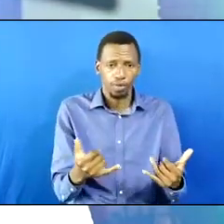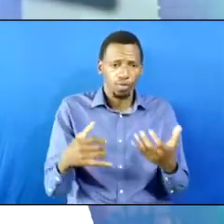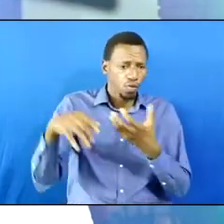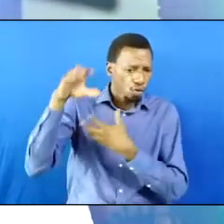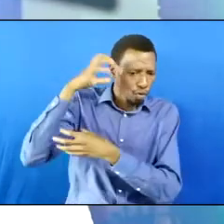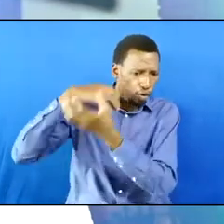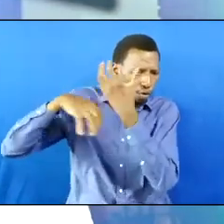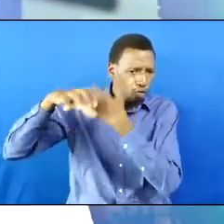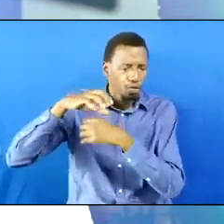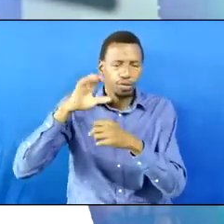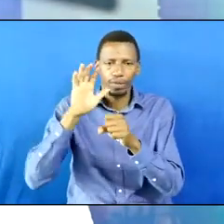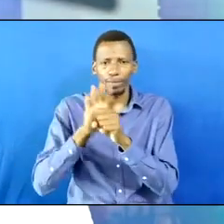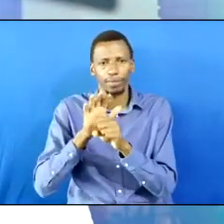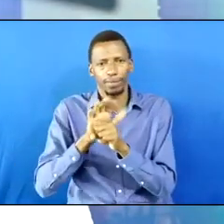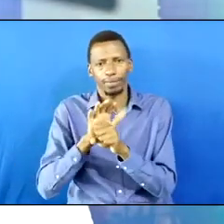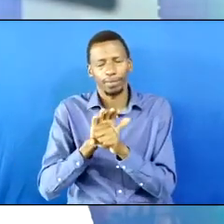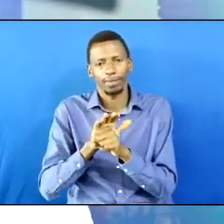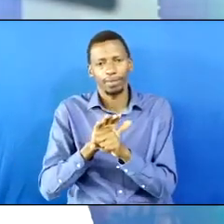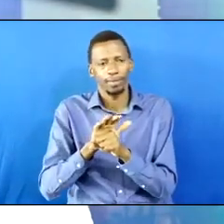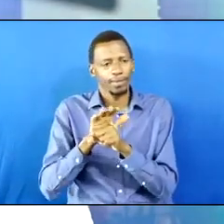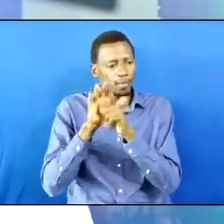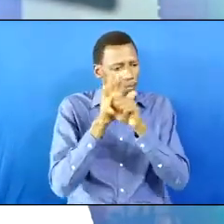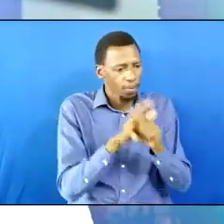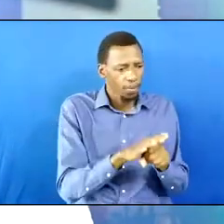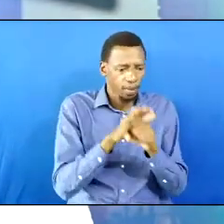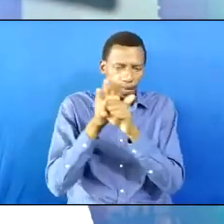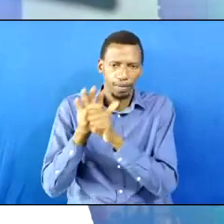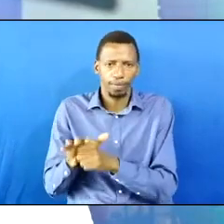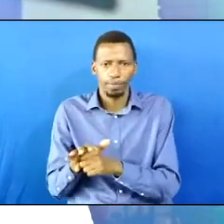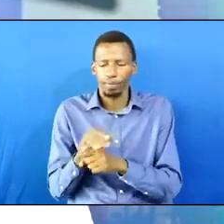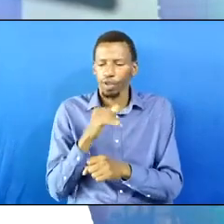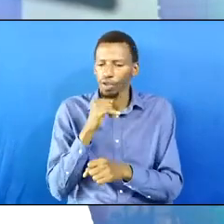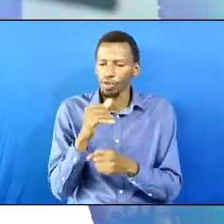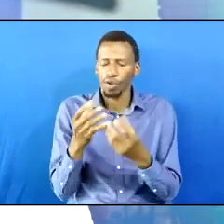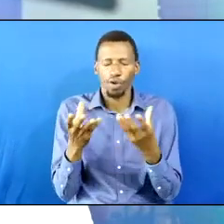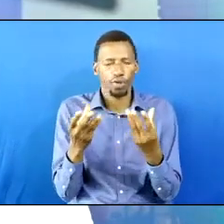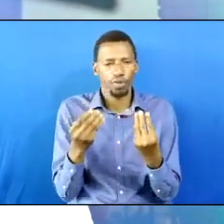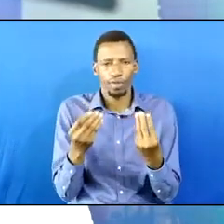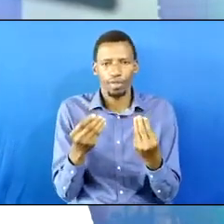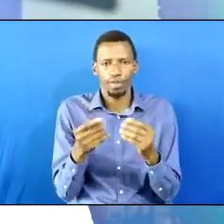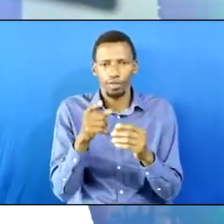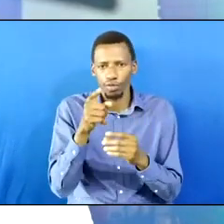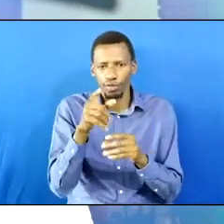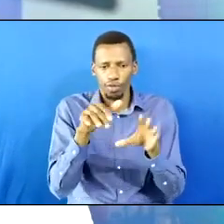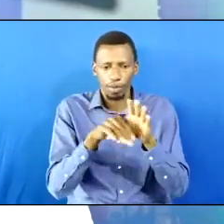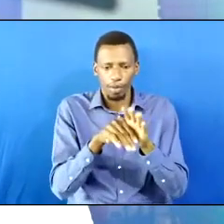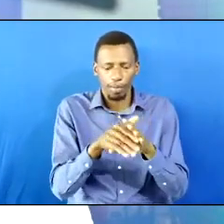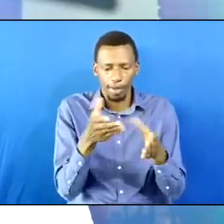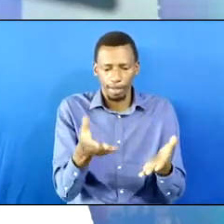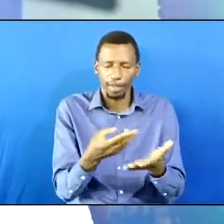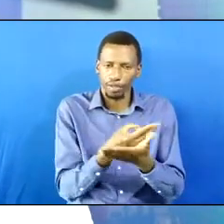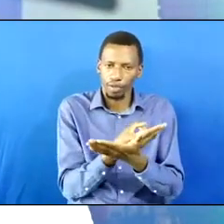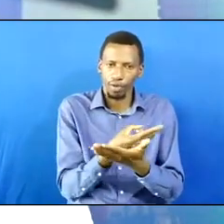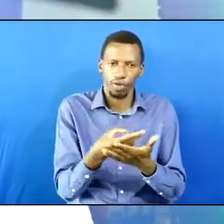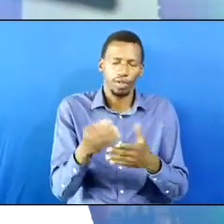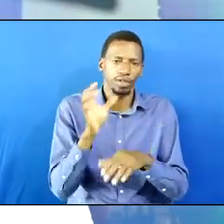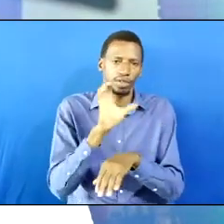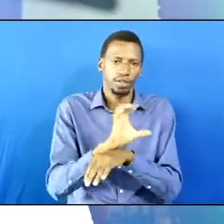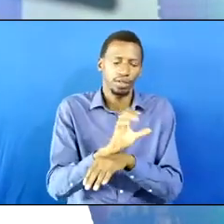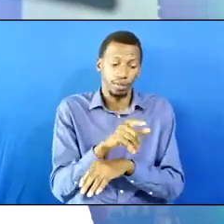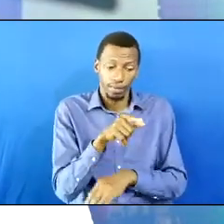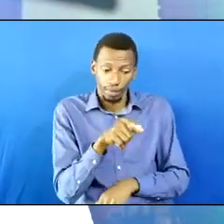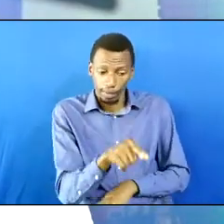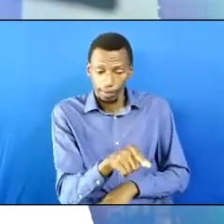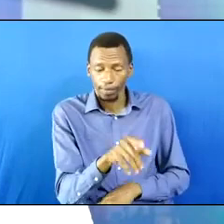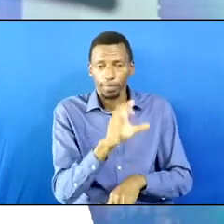conviction, this time of Babylonism. It is not easy to be a member of this holy church, this